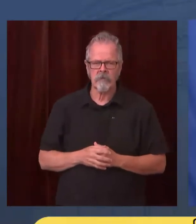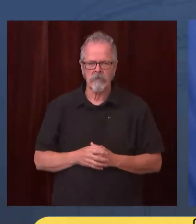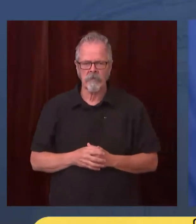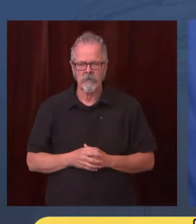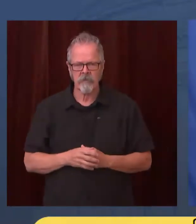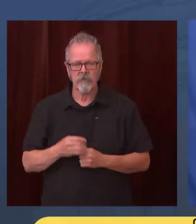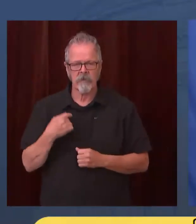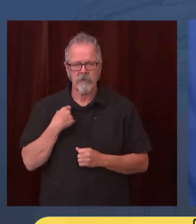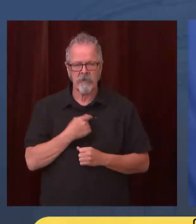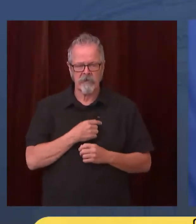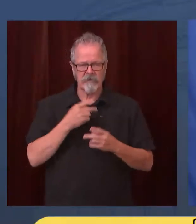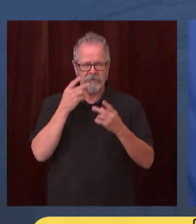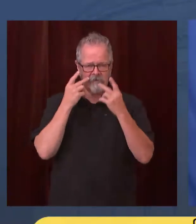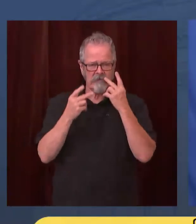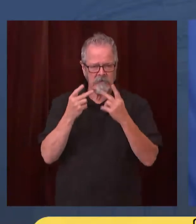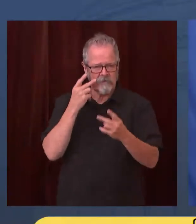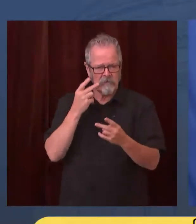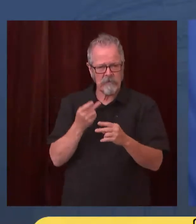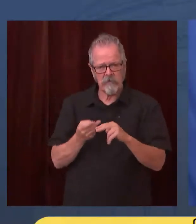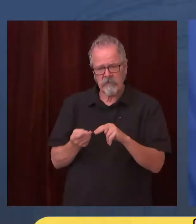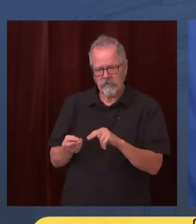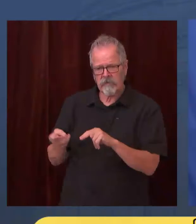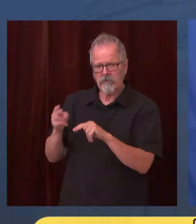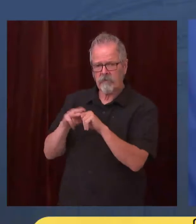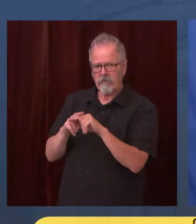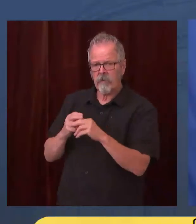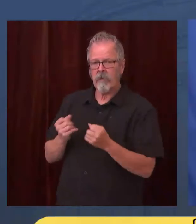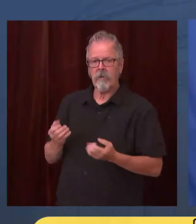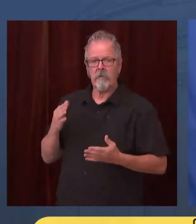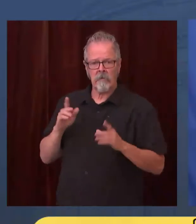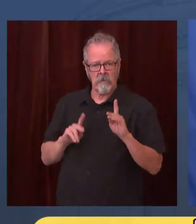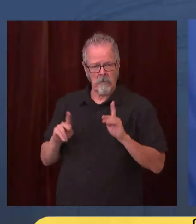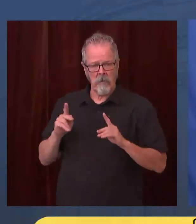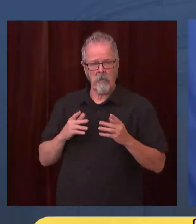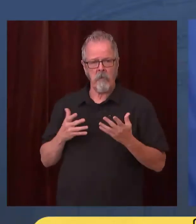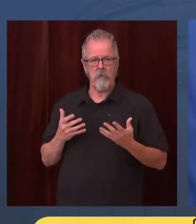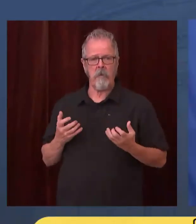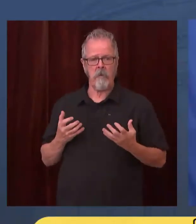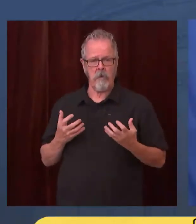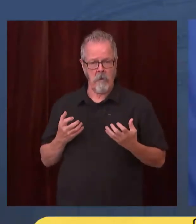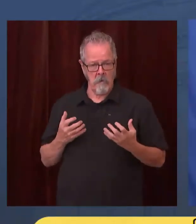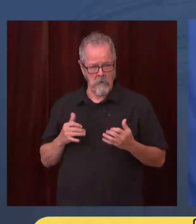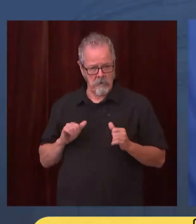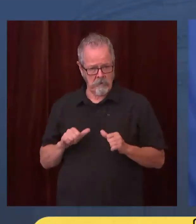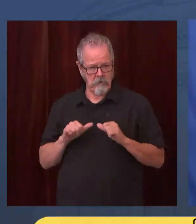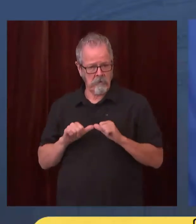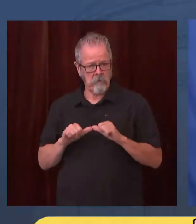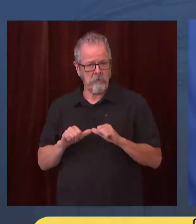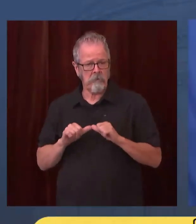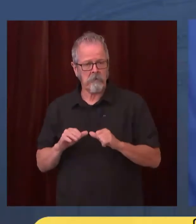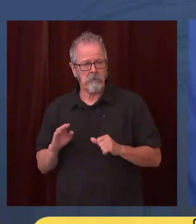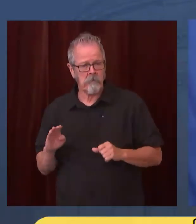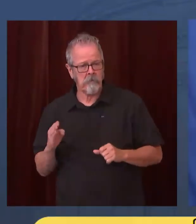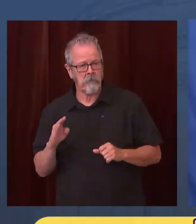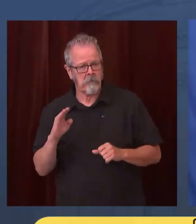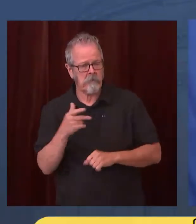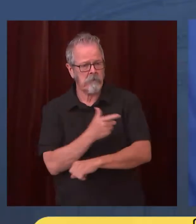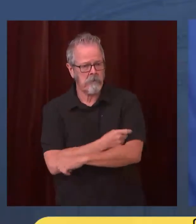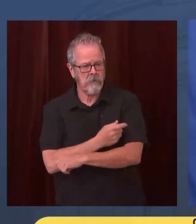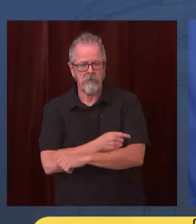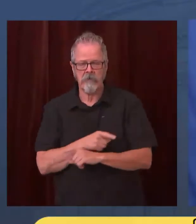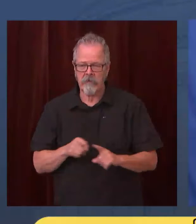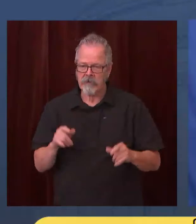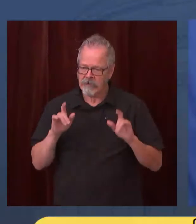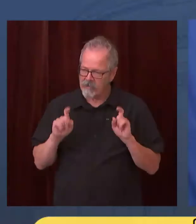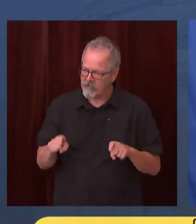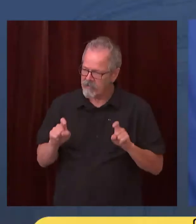But again, we need to get those numbers far ahead in order to get to those who are unvaccinated still. And as the governor mentioned, we still have quite a few